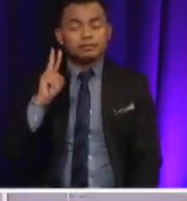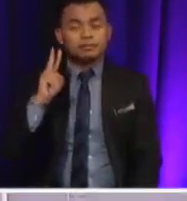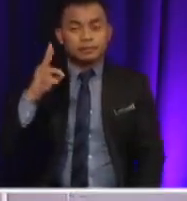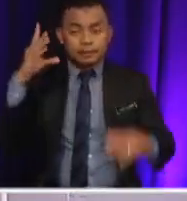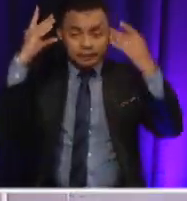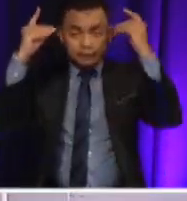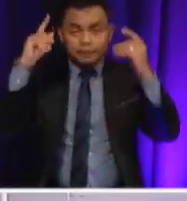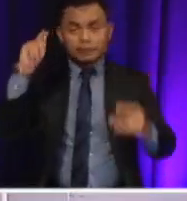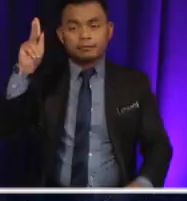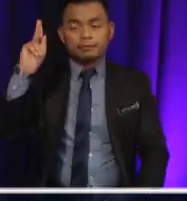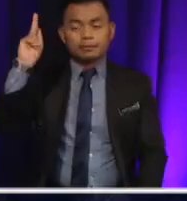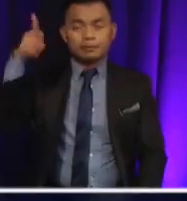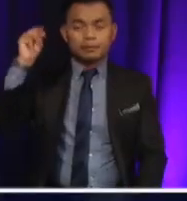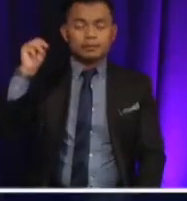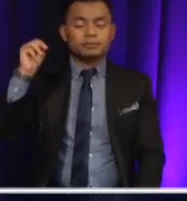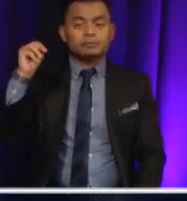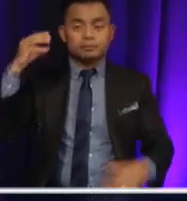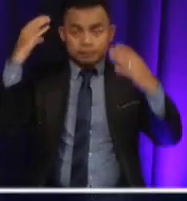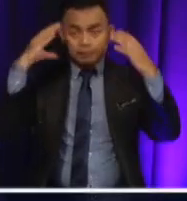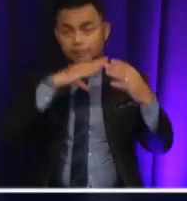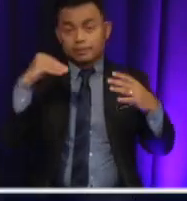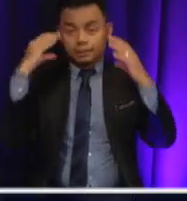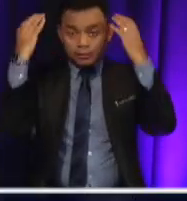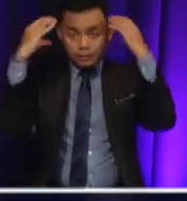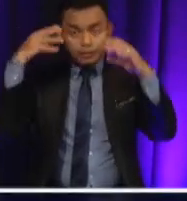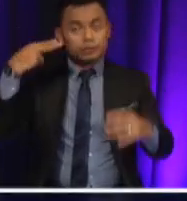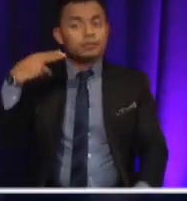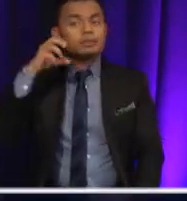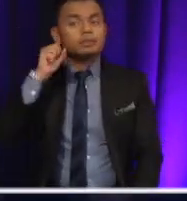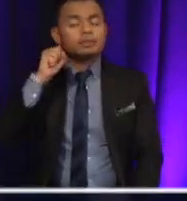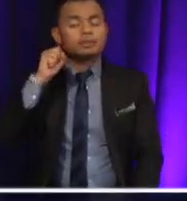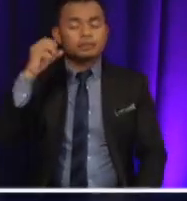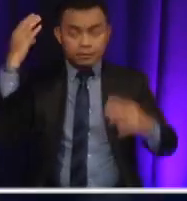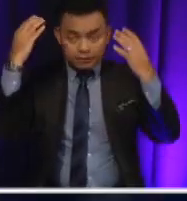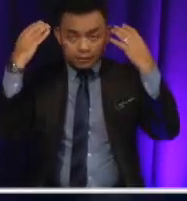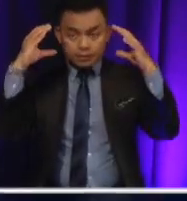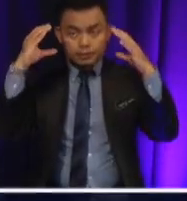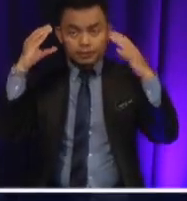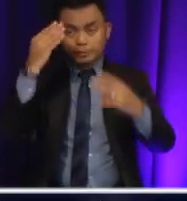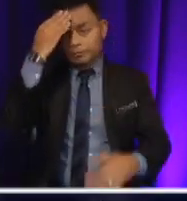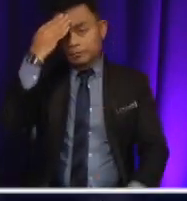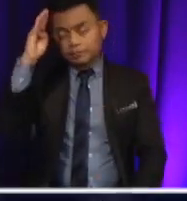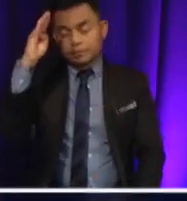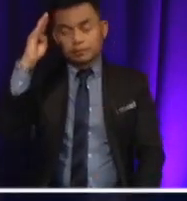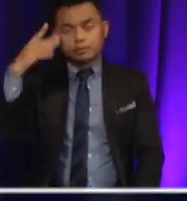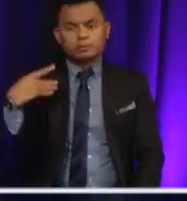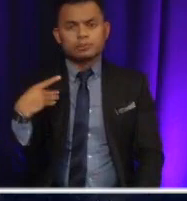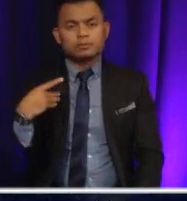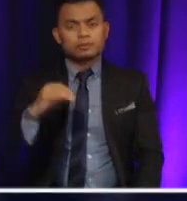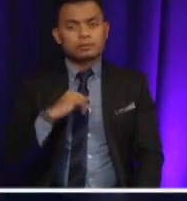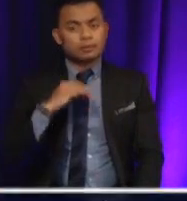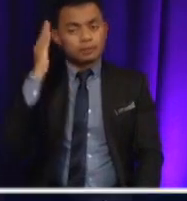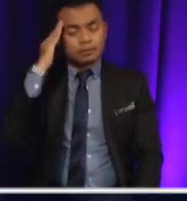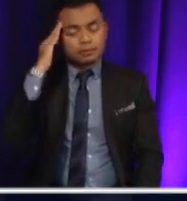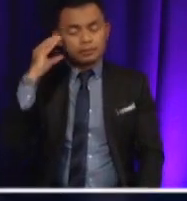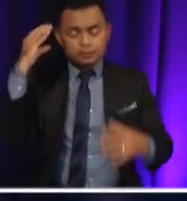teacher, Halimatul. So teacher, please tell us that I'm sure you are also excited to run us through,